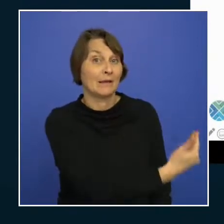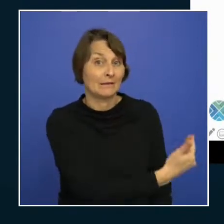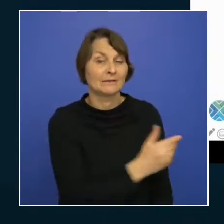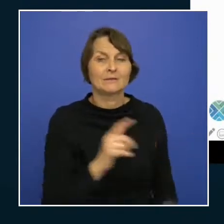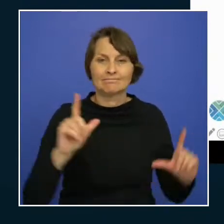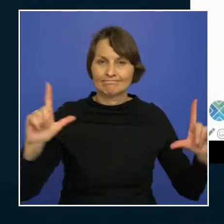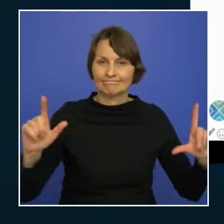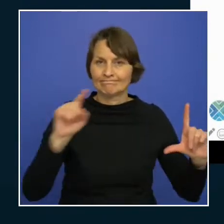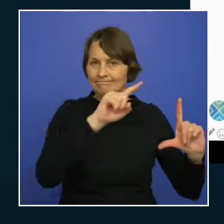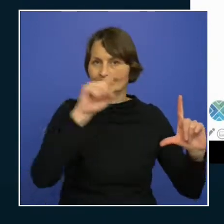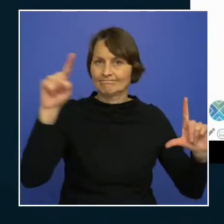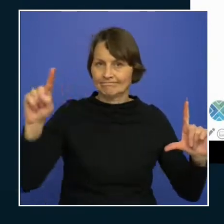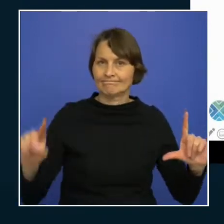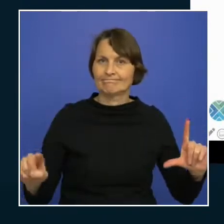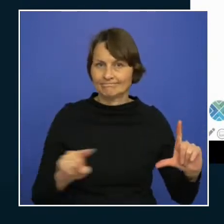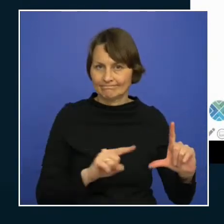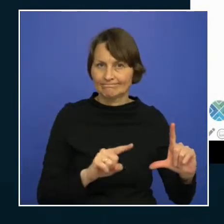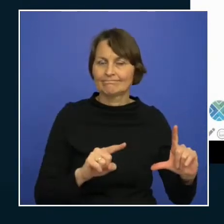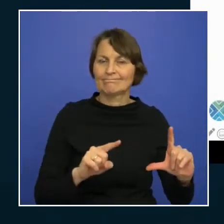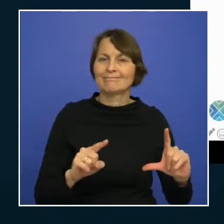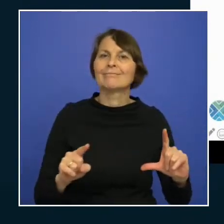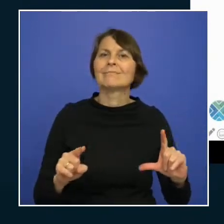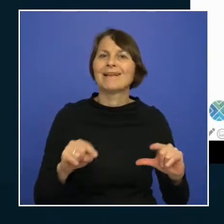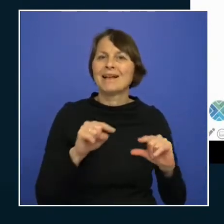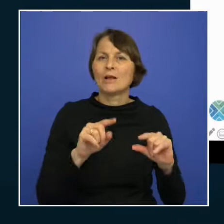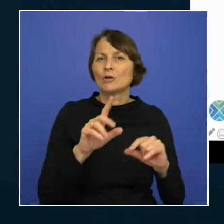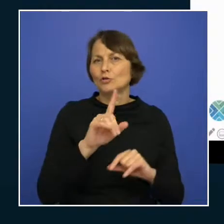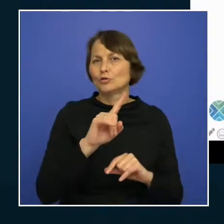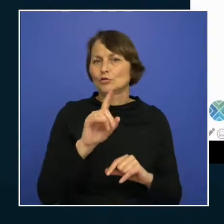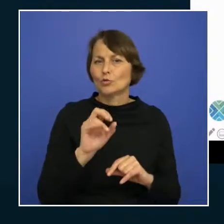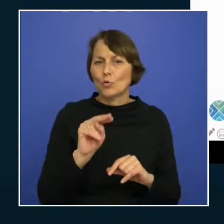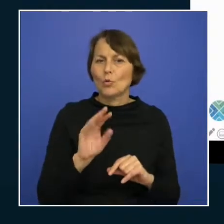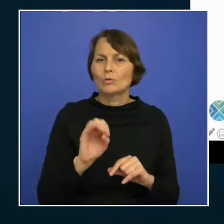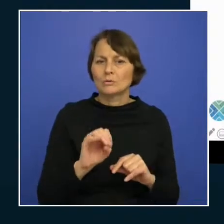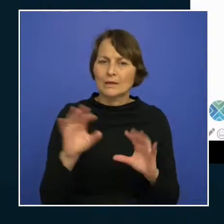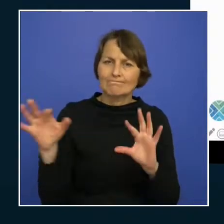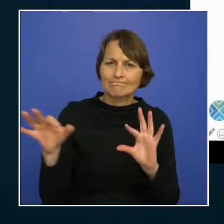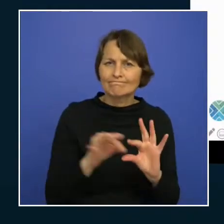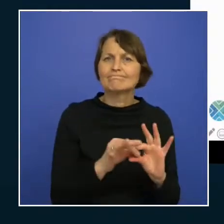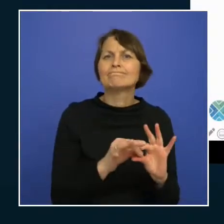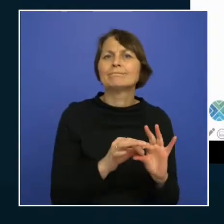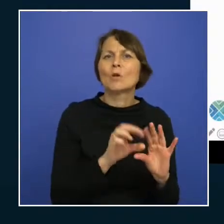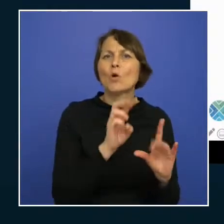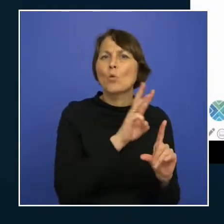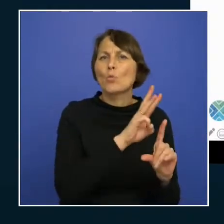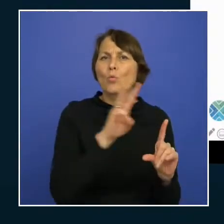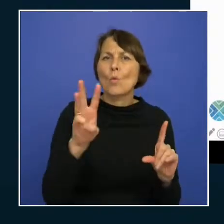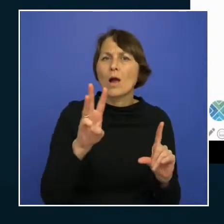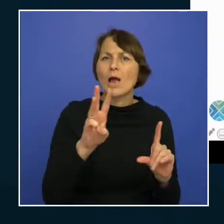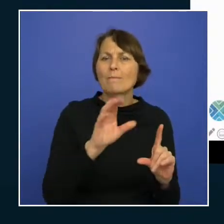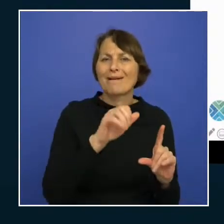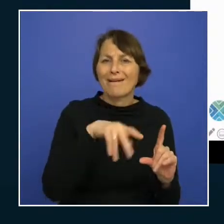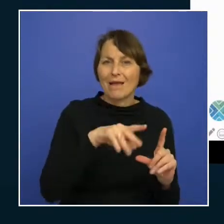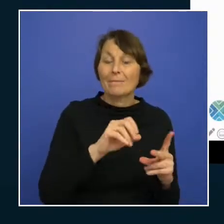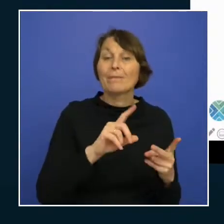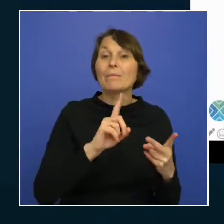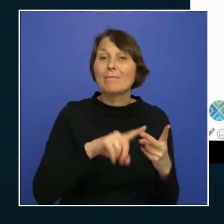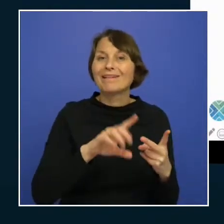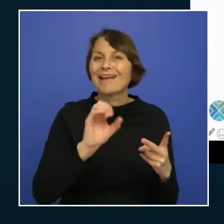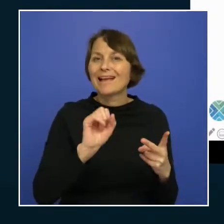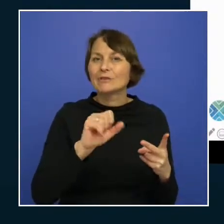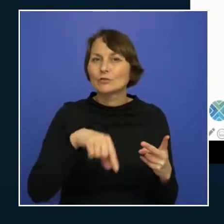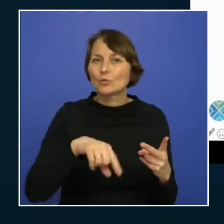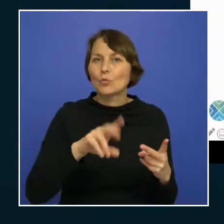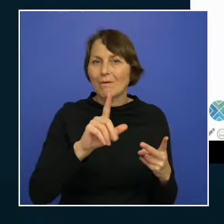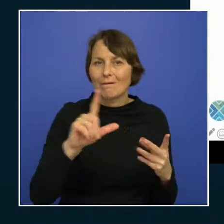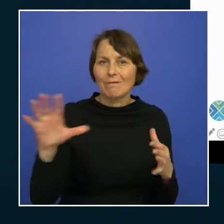includes the web application based on an app service app with an Azure SQL database as a backend.